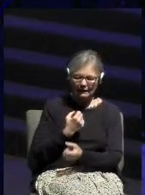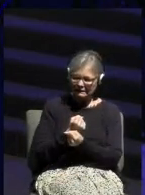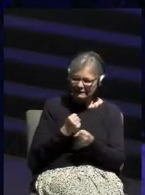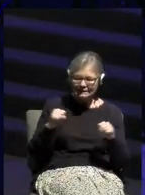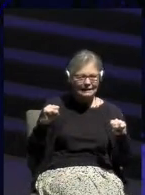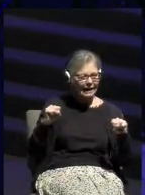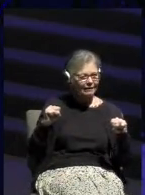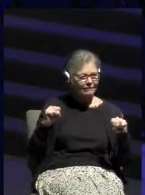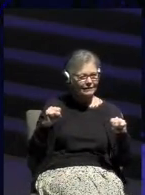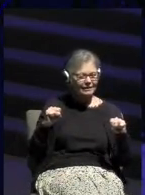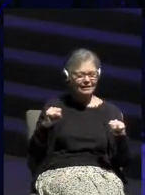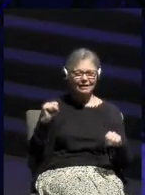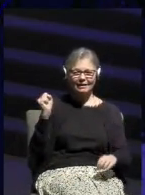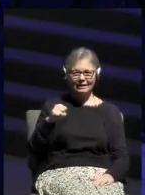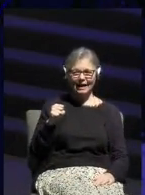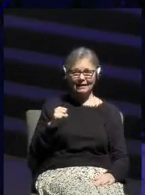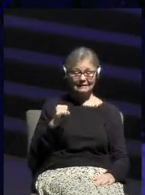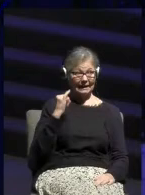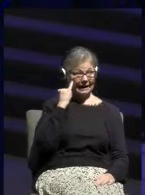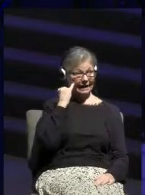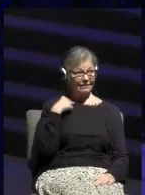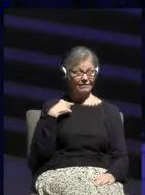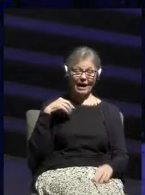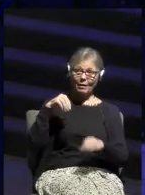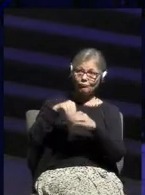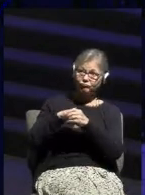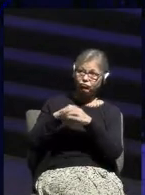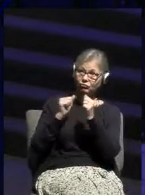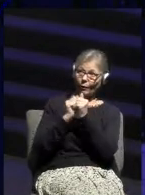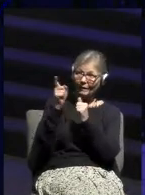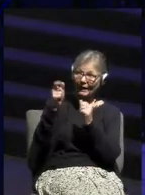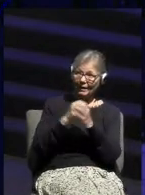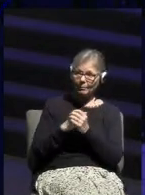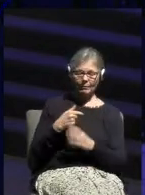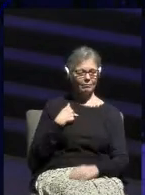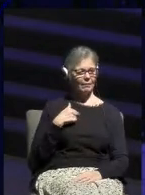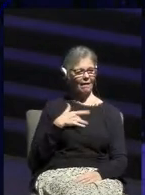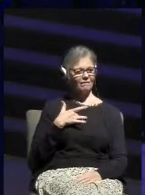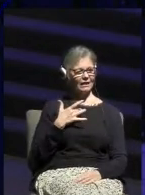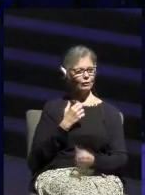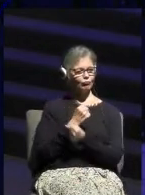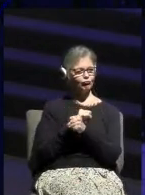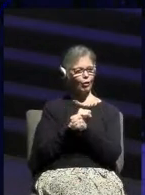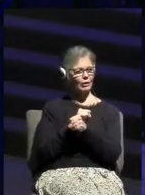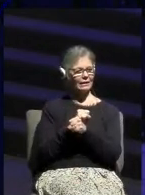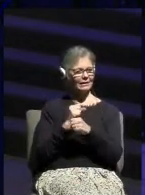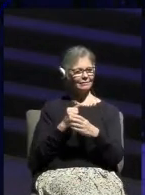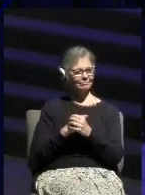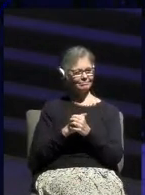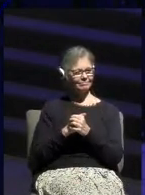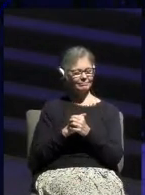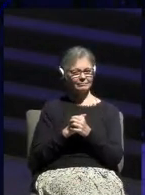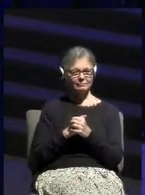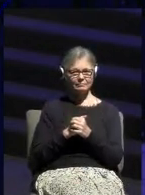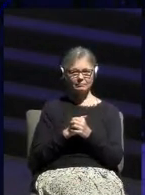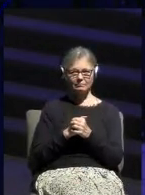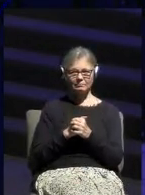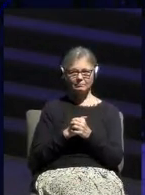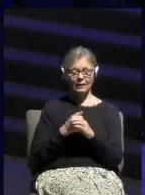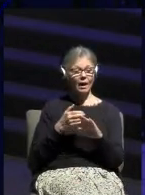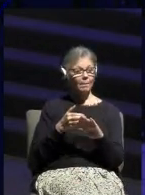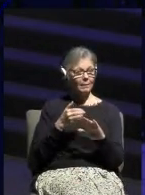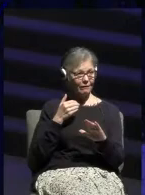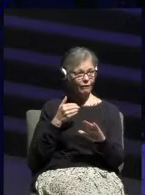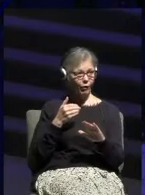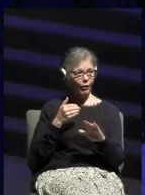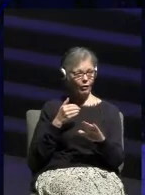safety. When I'm in the hiding place of God, I'm protected. It's like we used to have a bigger